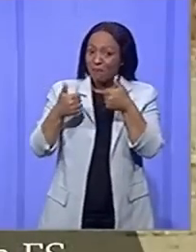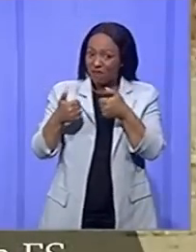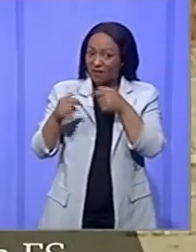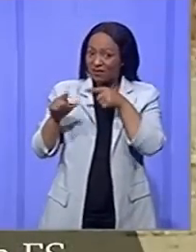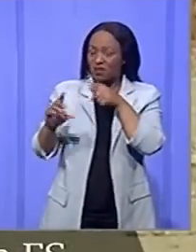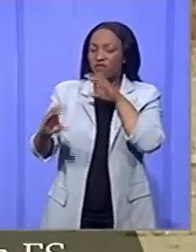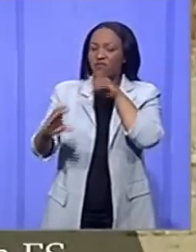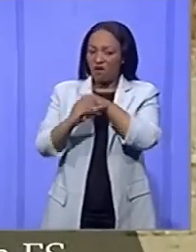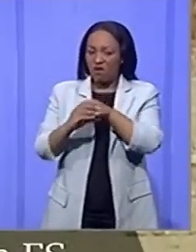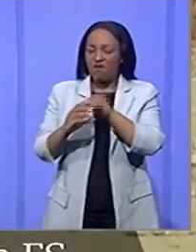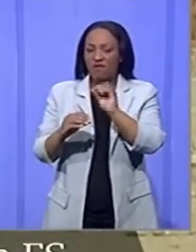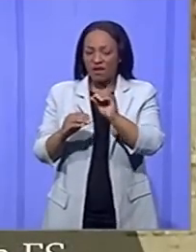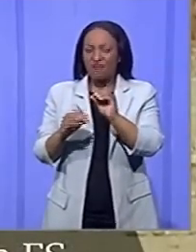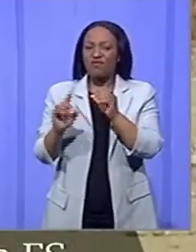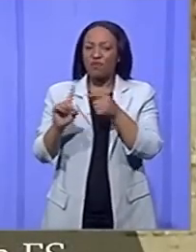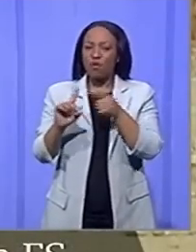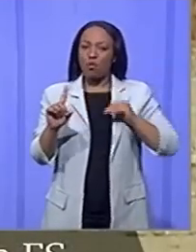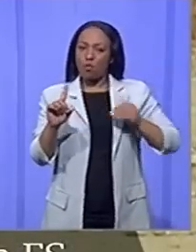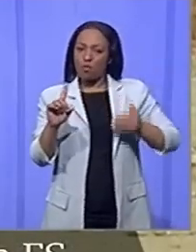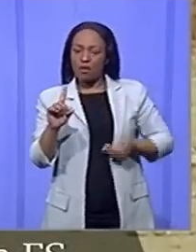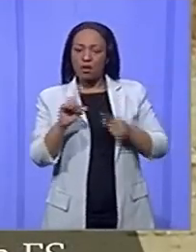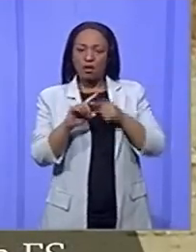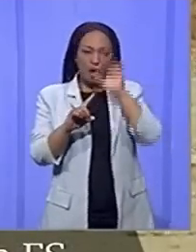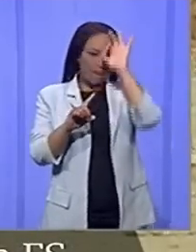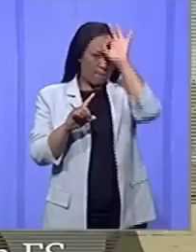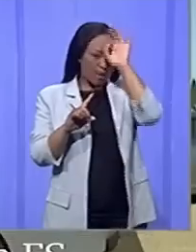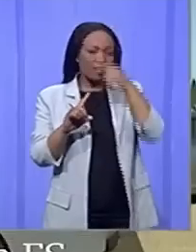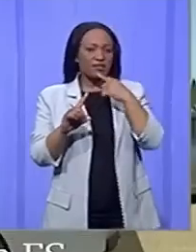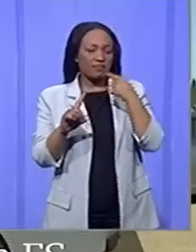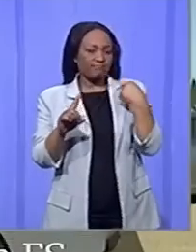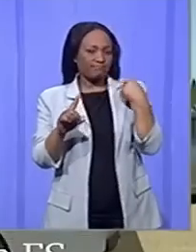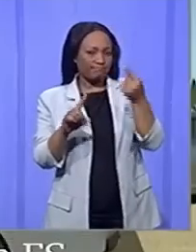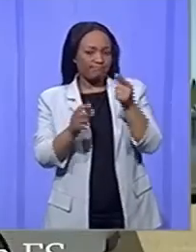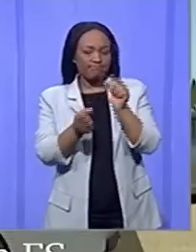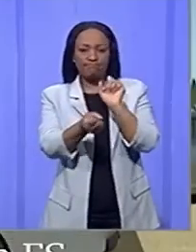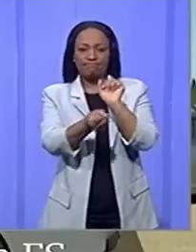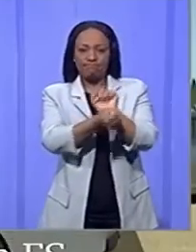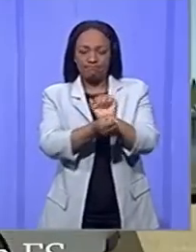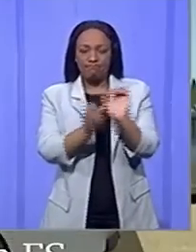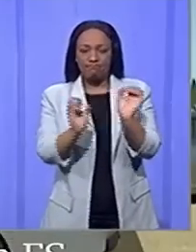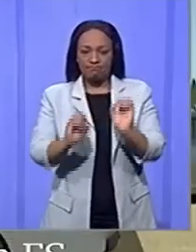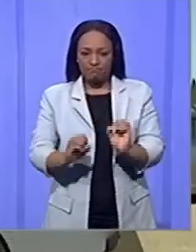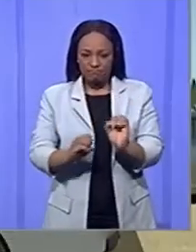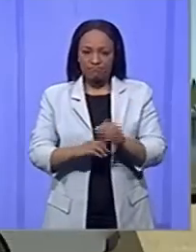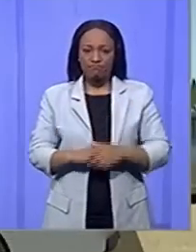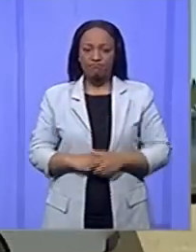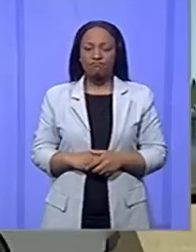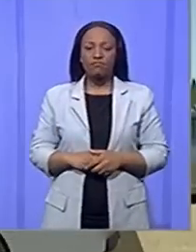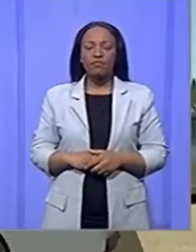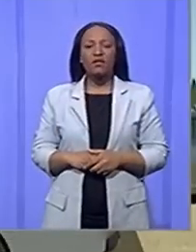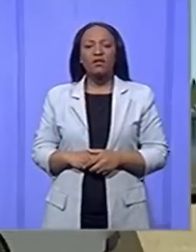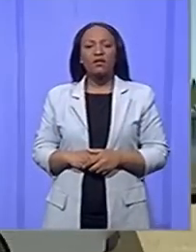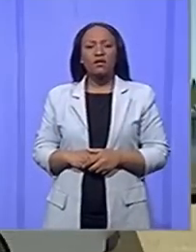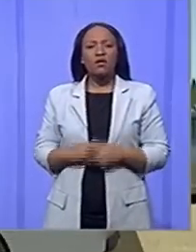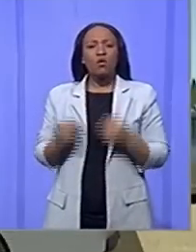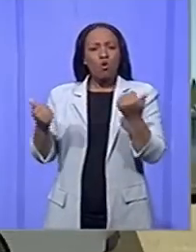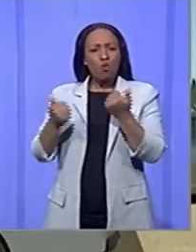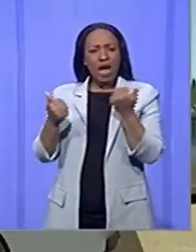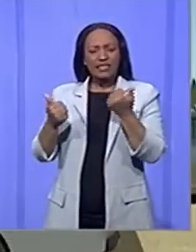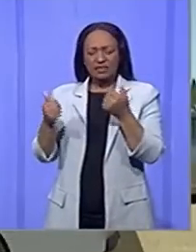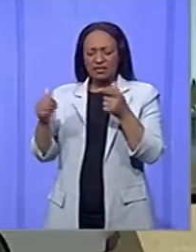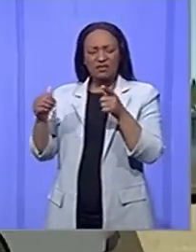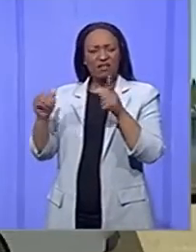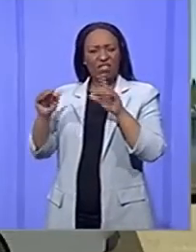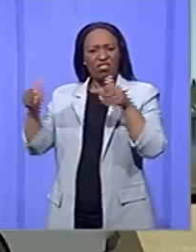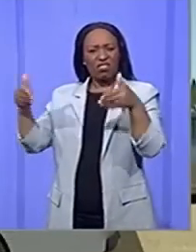Disebo. Ha jwale sepolesa se re ha ho motho a tshwerweng. Setopo sena se fungwane ka hara lebitla le leng le ne se ntse le mona